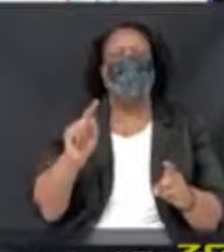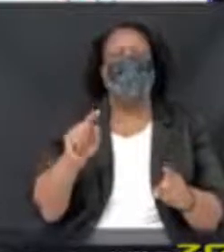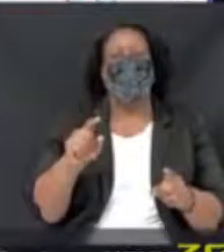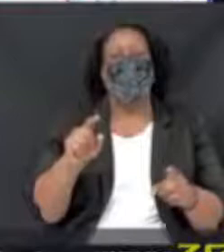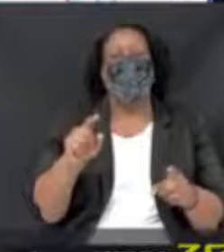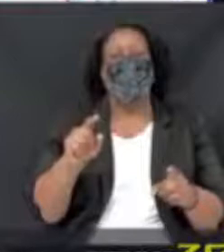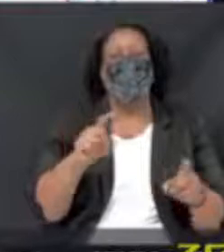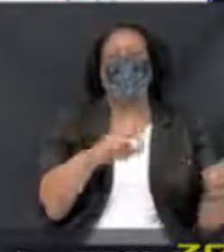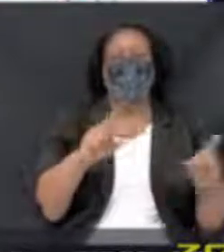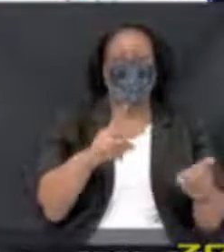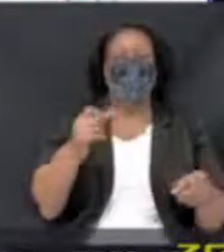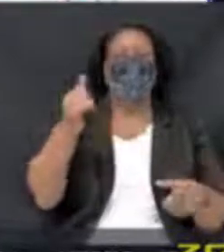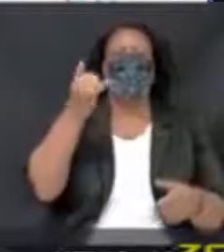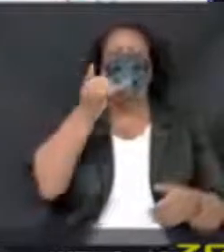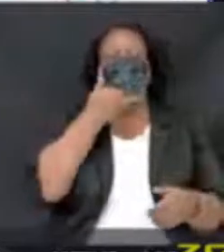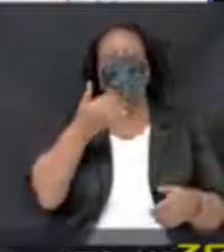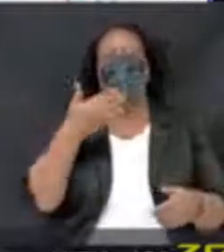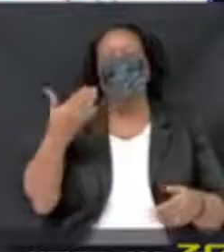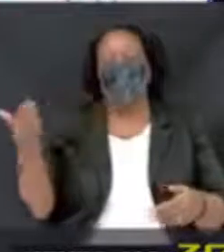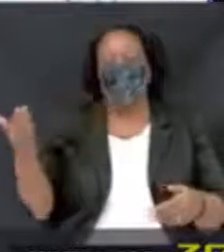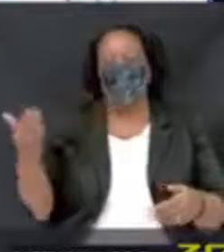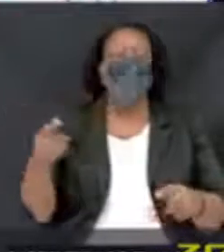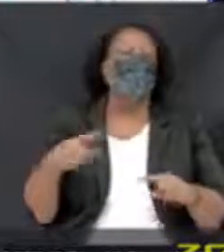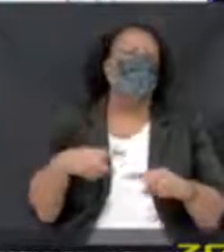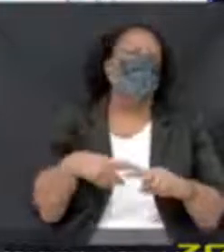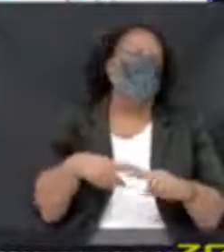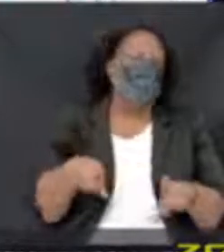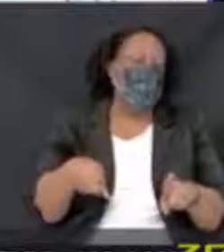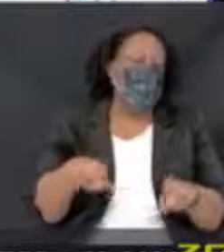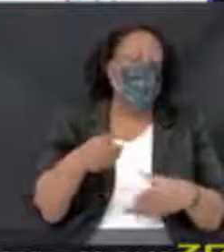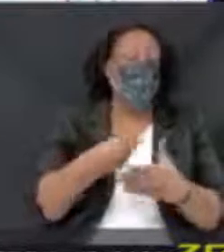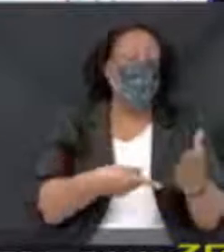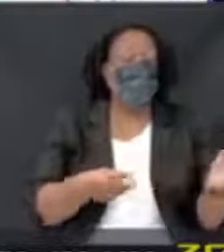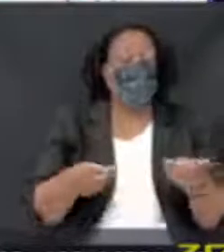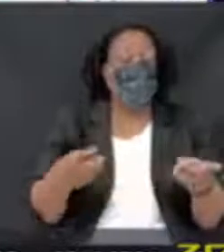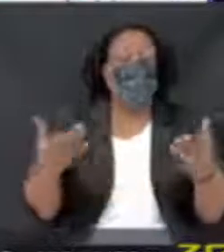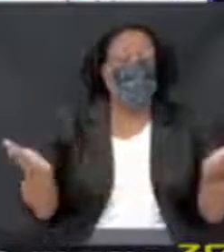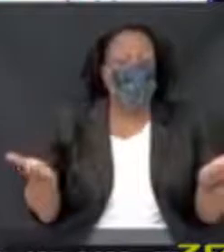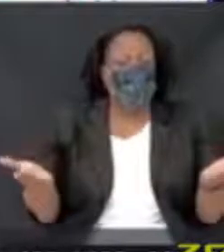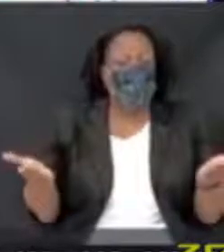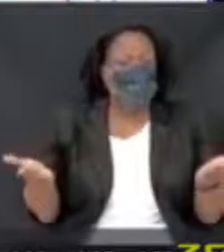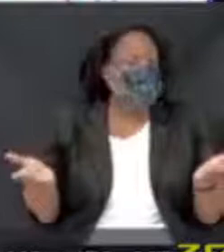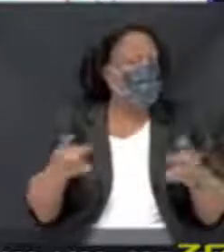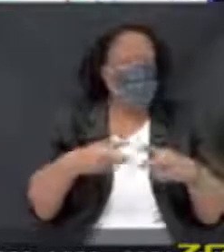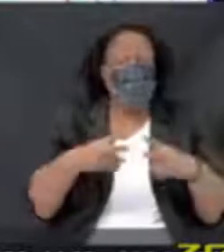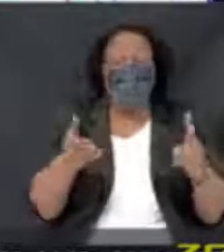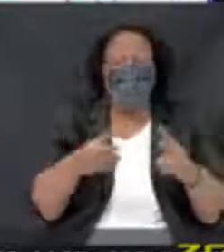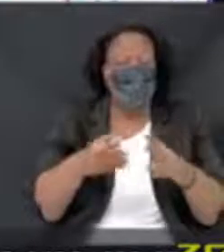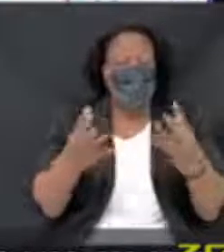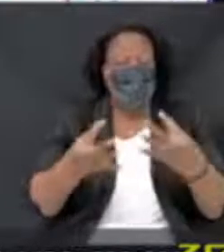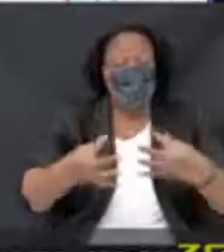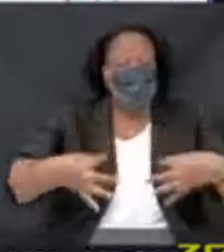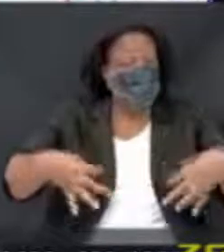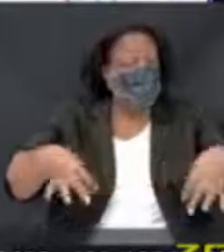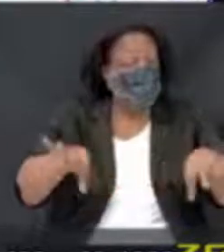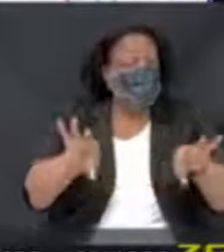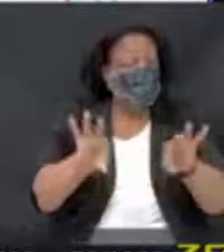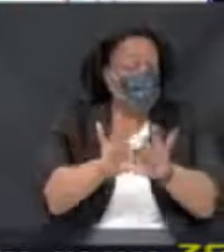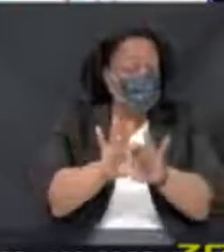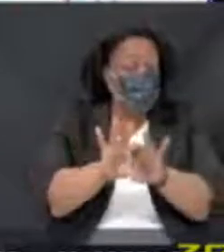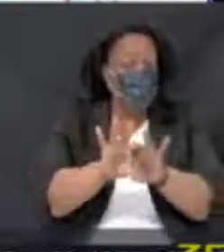important. What we are doing here is much more important in helping to protect the Federation than the sticks